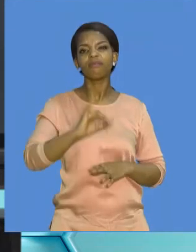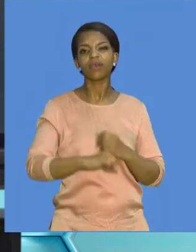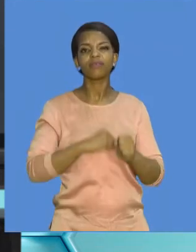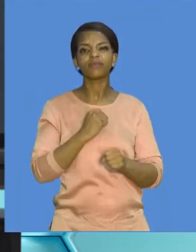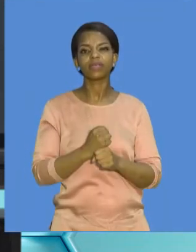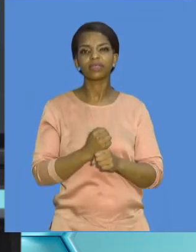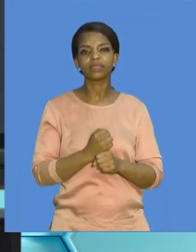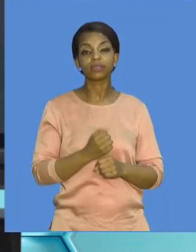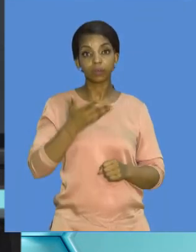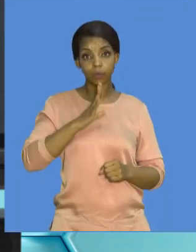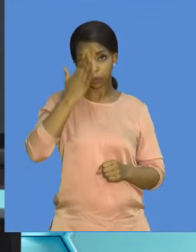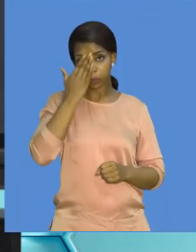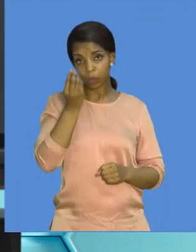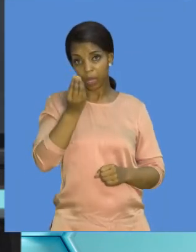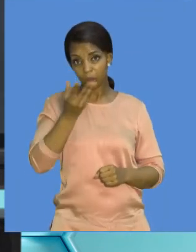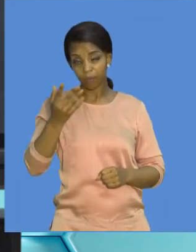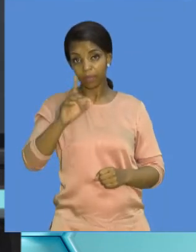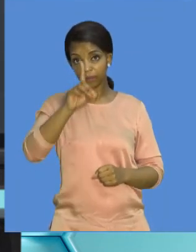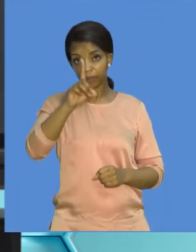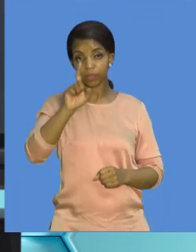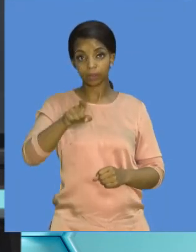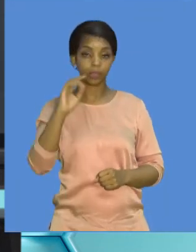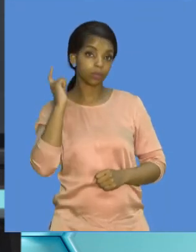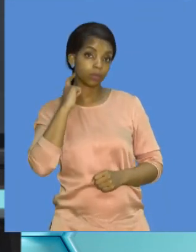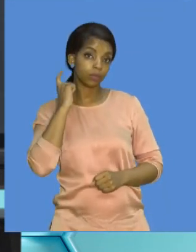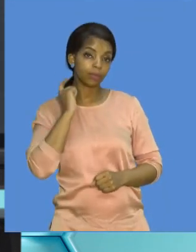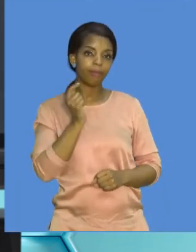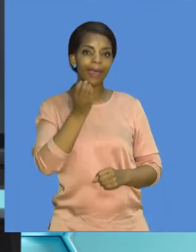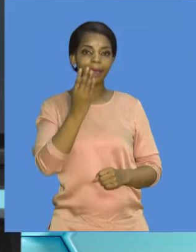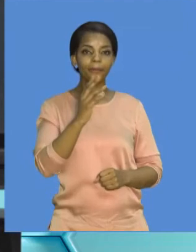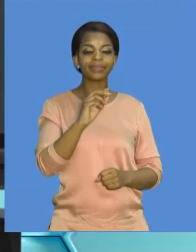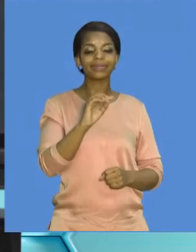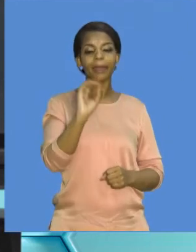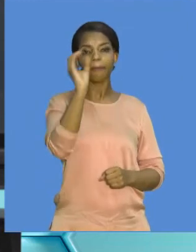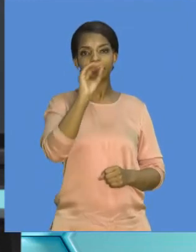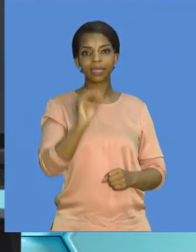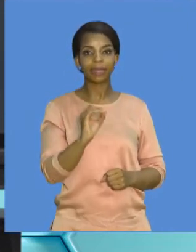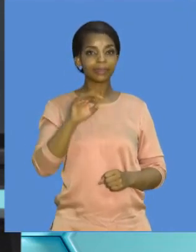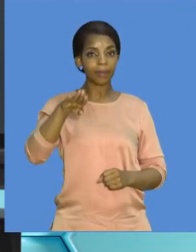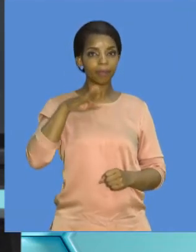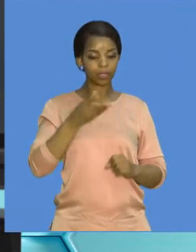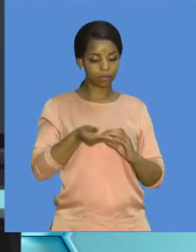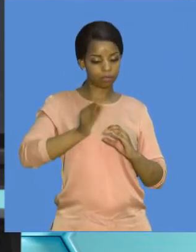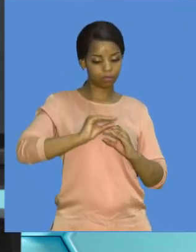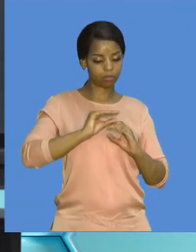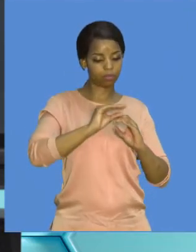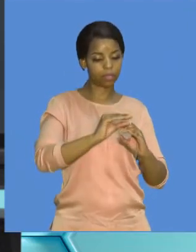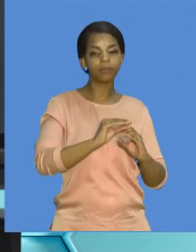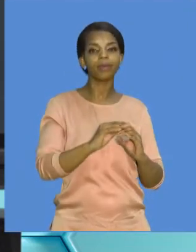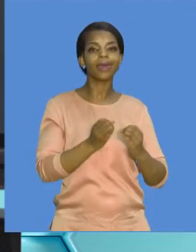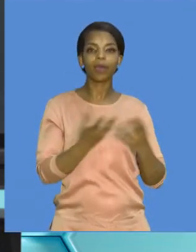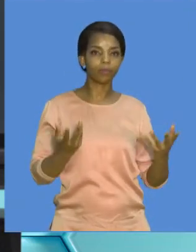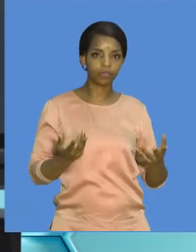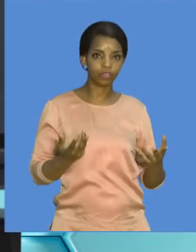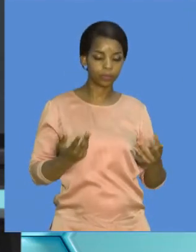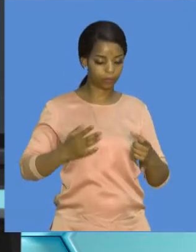bank? Number two, what was the principal amount? How much did they invest in the bank? Sibongile invested